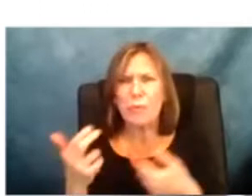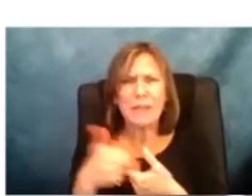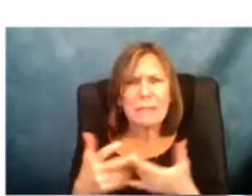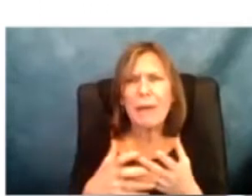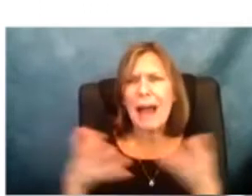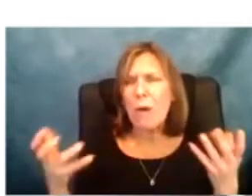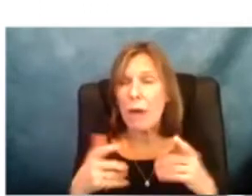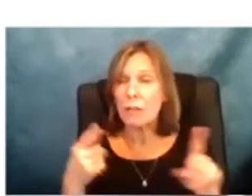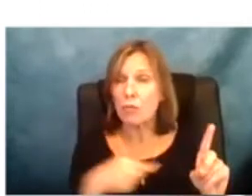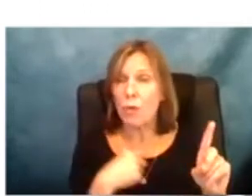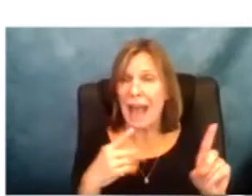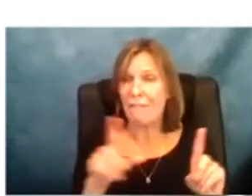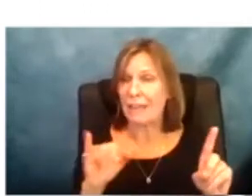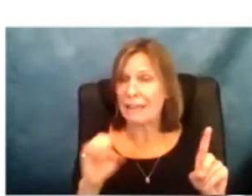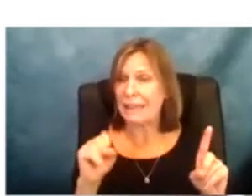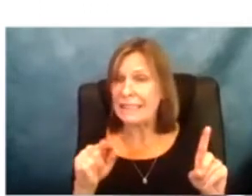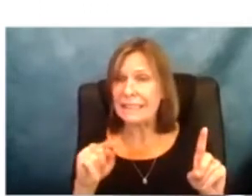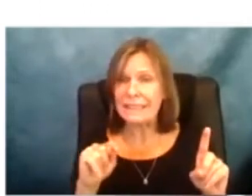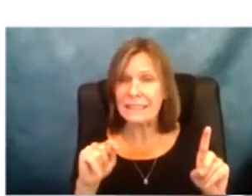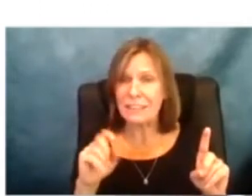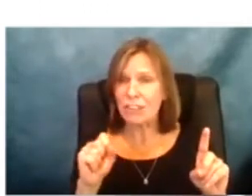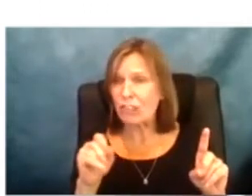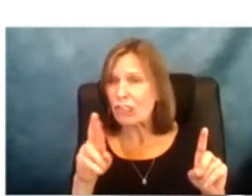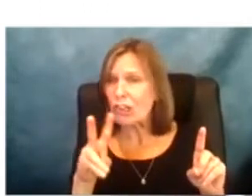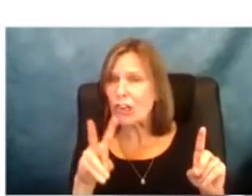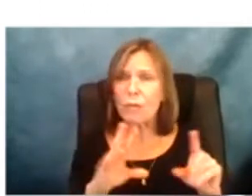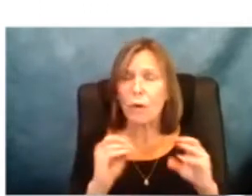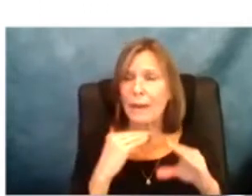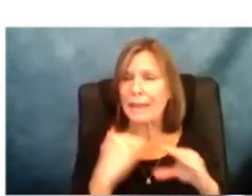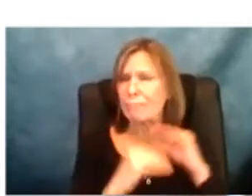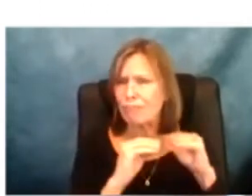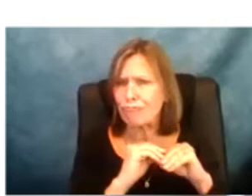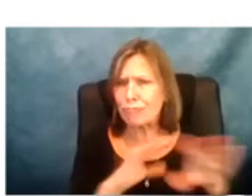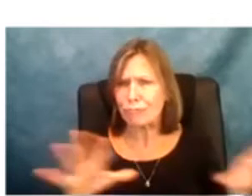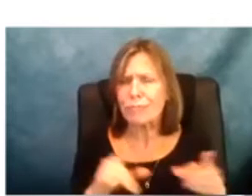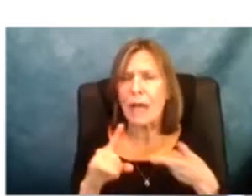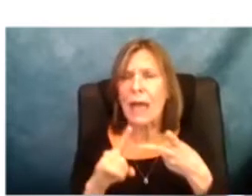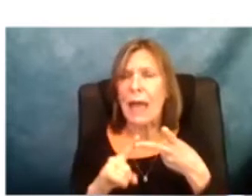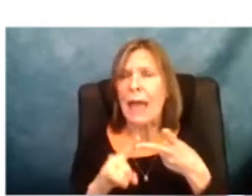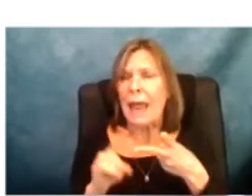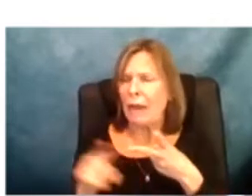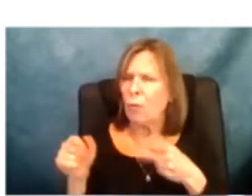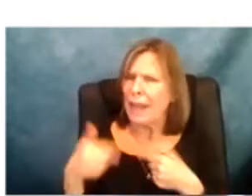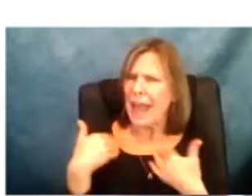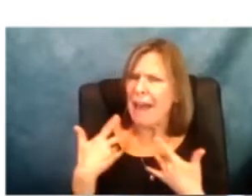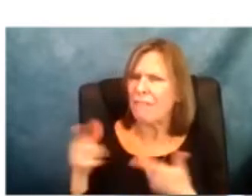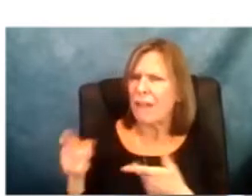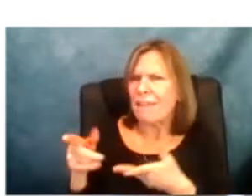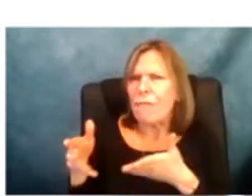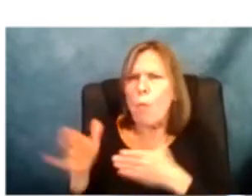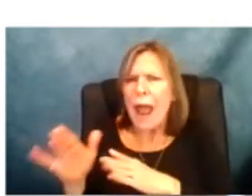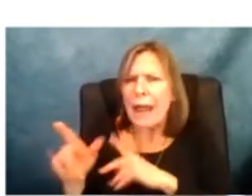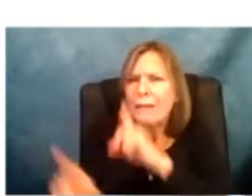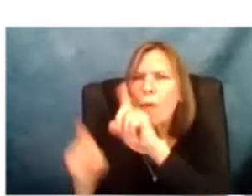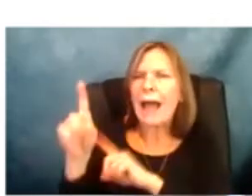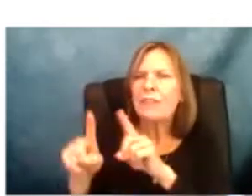We also have a Discord account for folks who use the platform Discord as a way to ask these questions